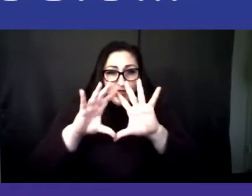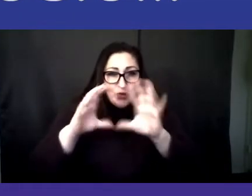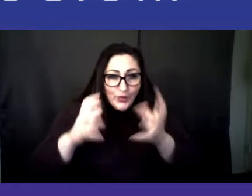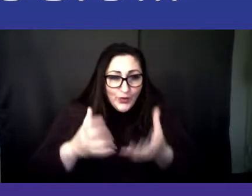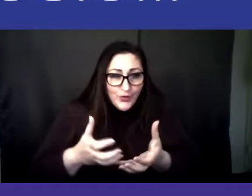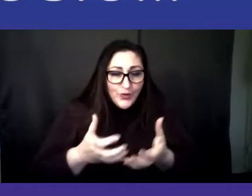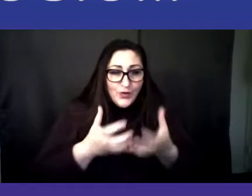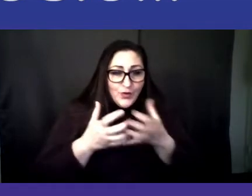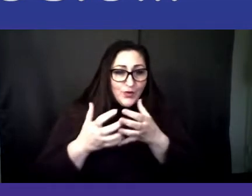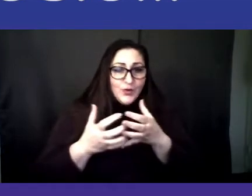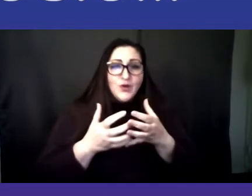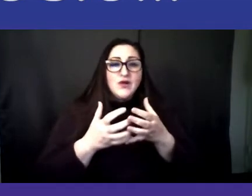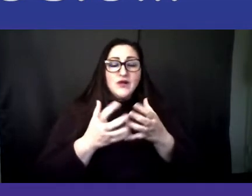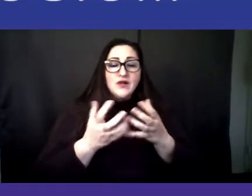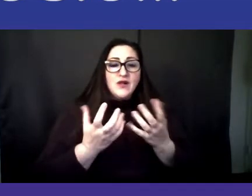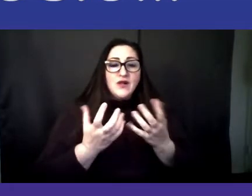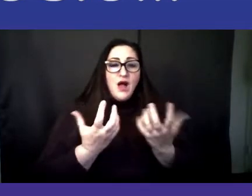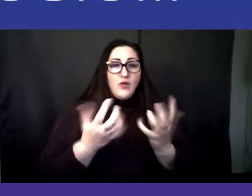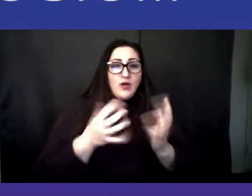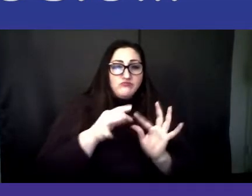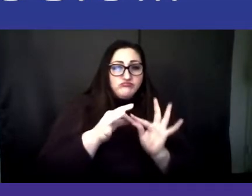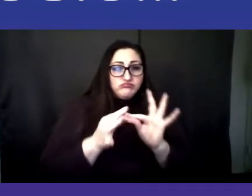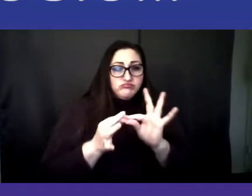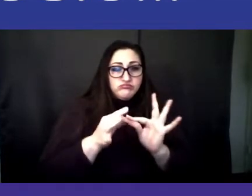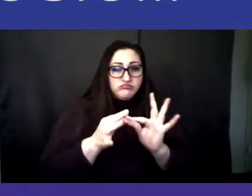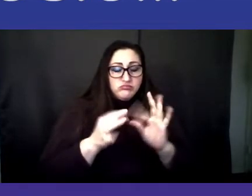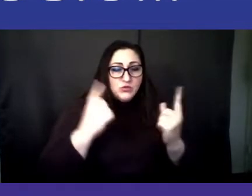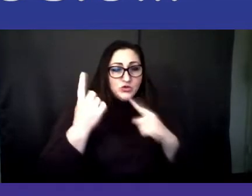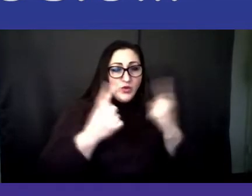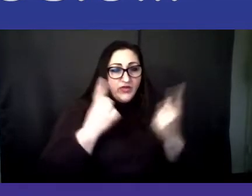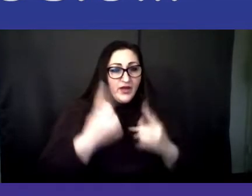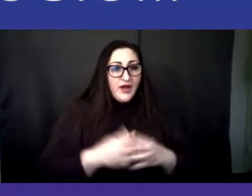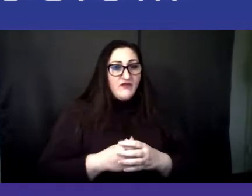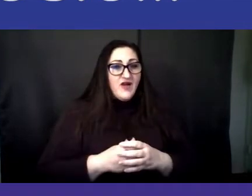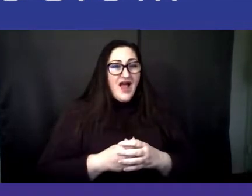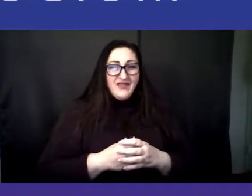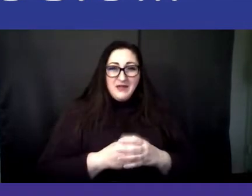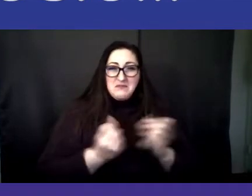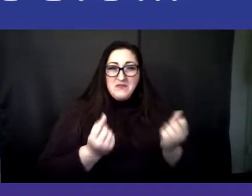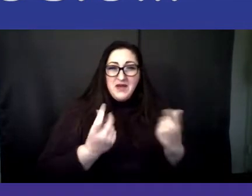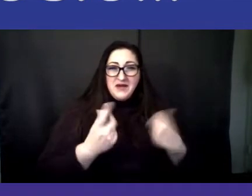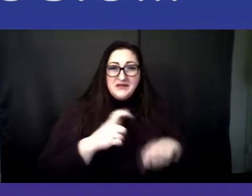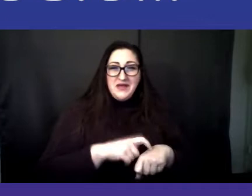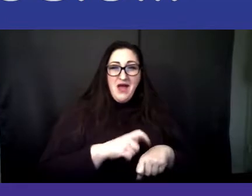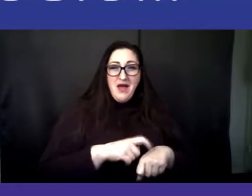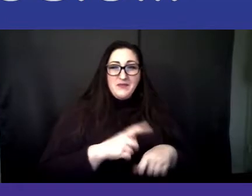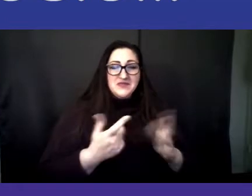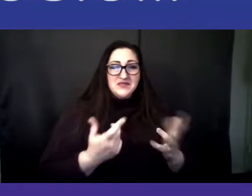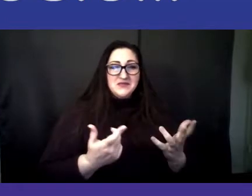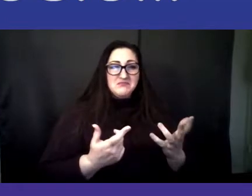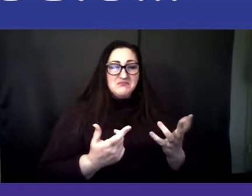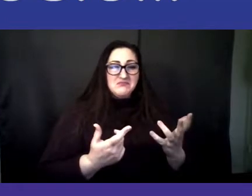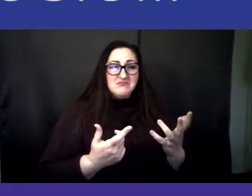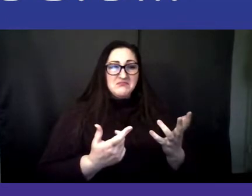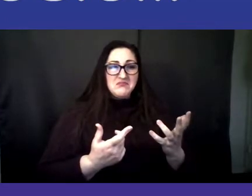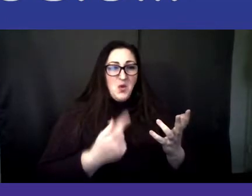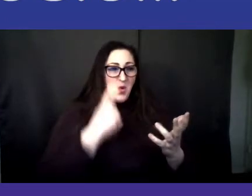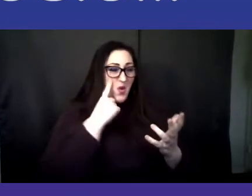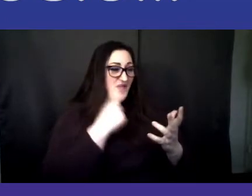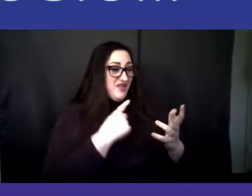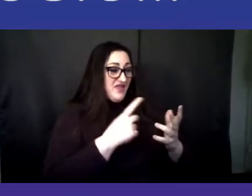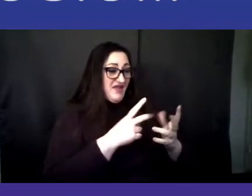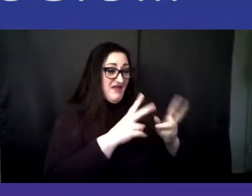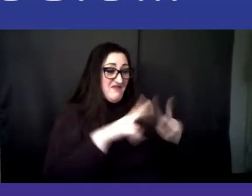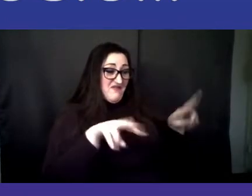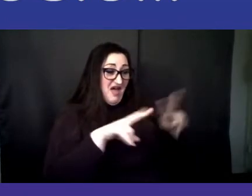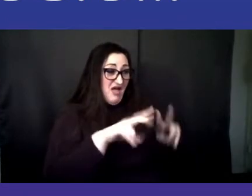value in things that before we have not, in bodies that before we have not,